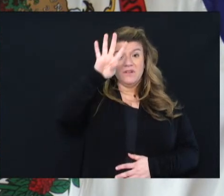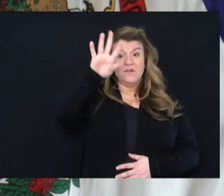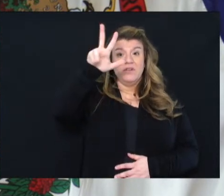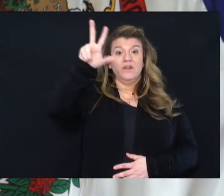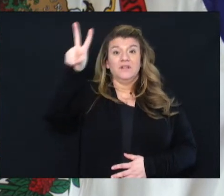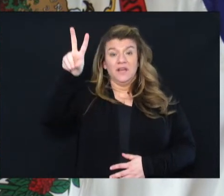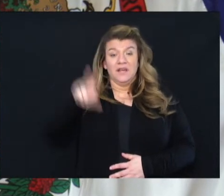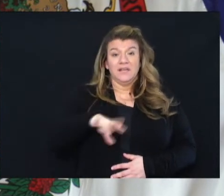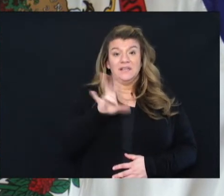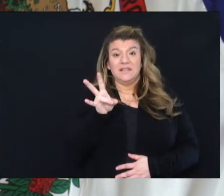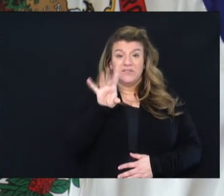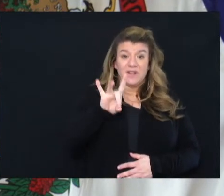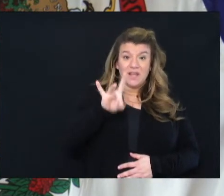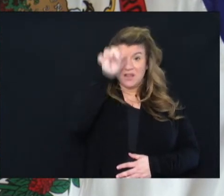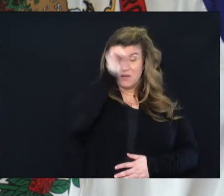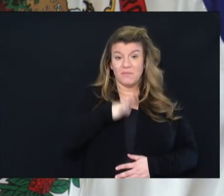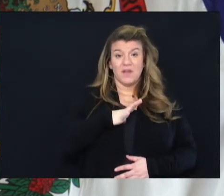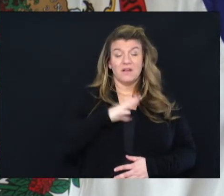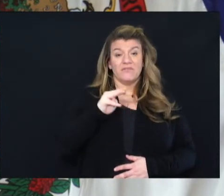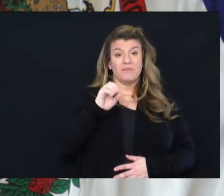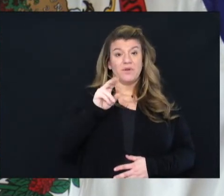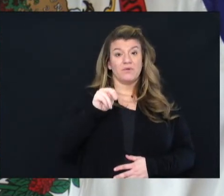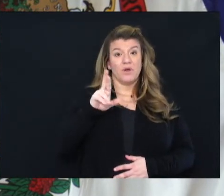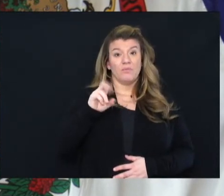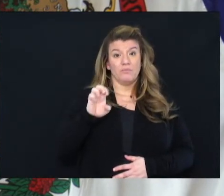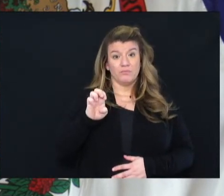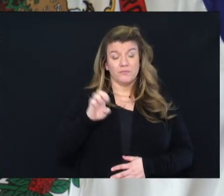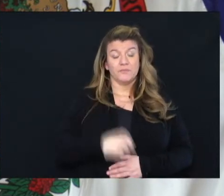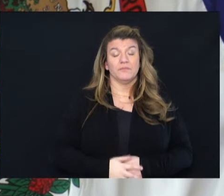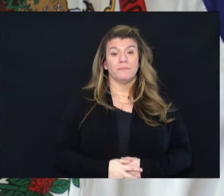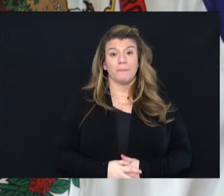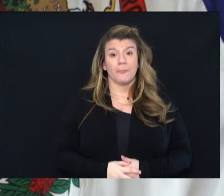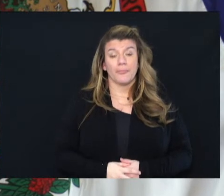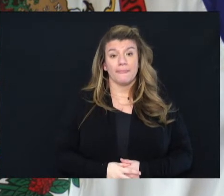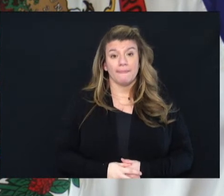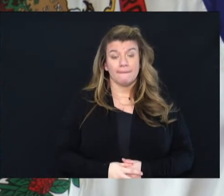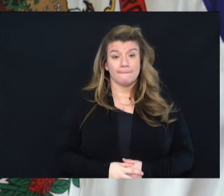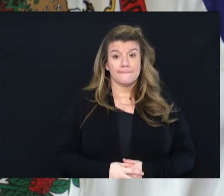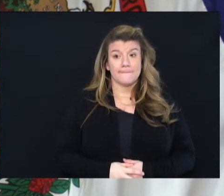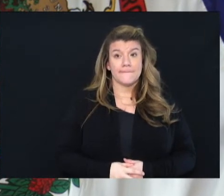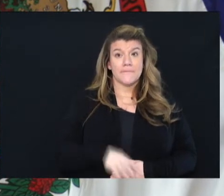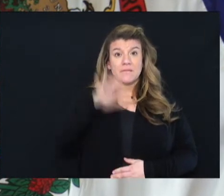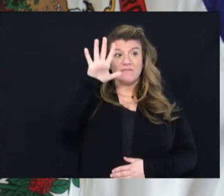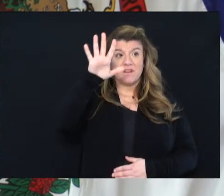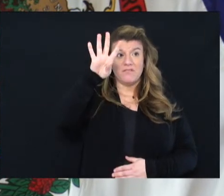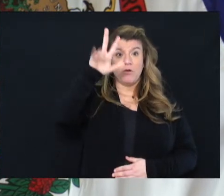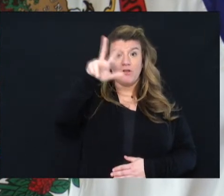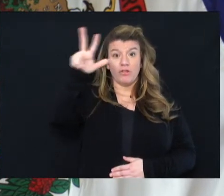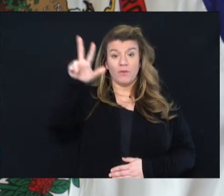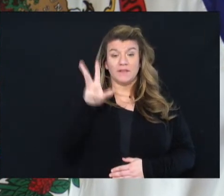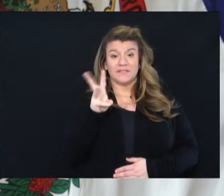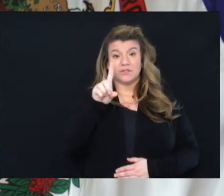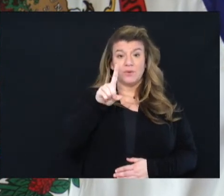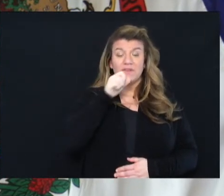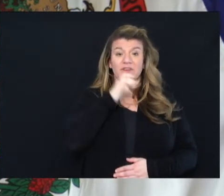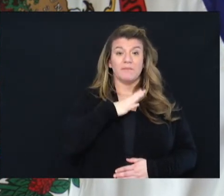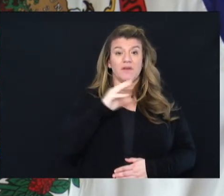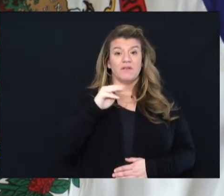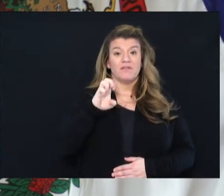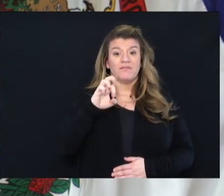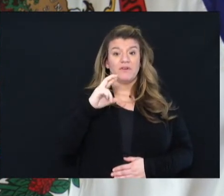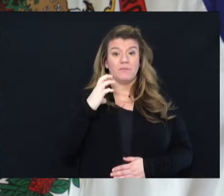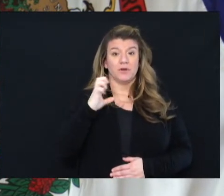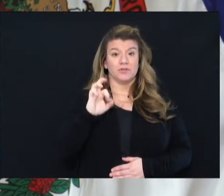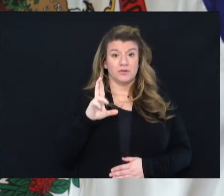5,432nd death, a 78-year-old male from Monroe County. The 5,433rd death, a 61-year-old female from Mercer